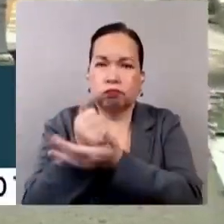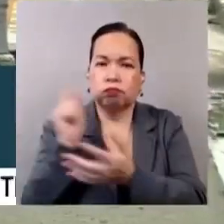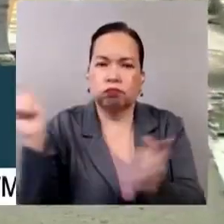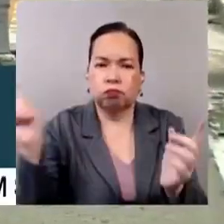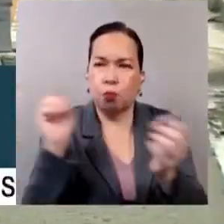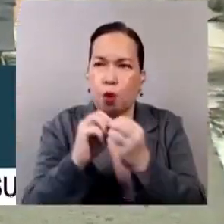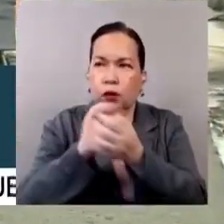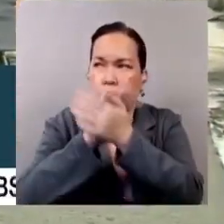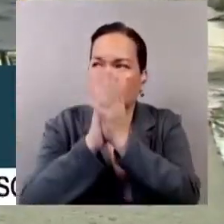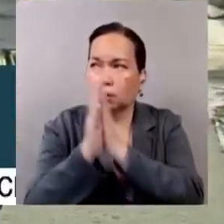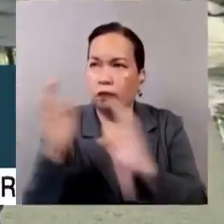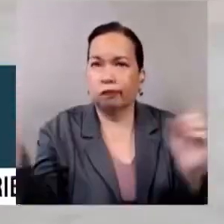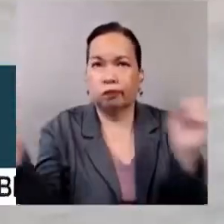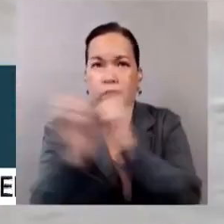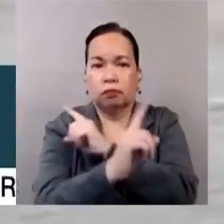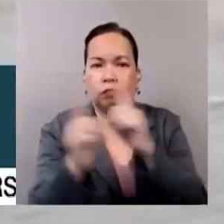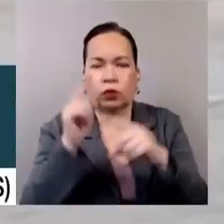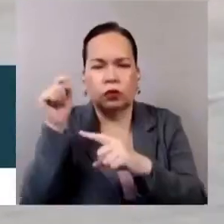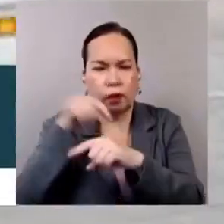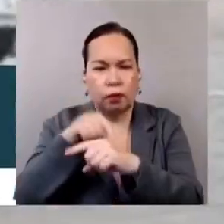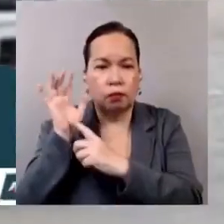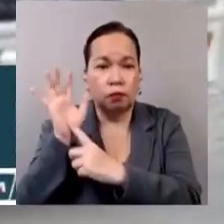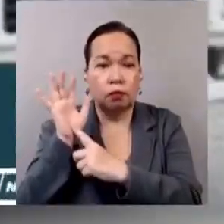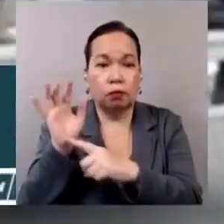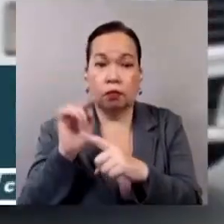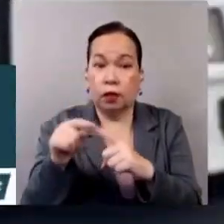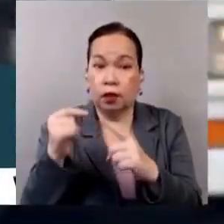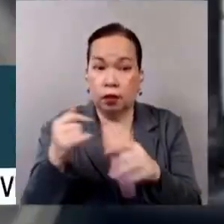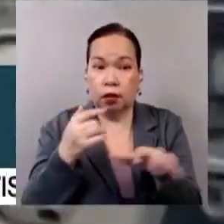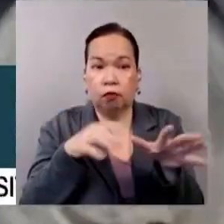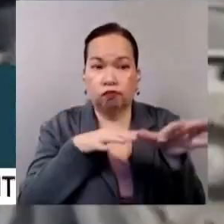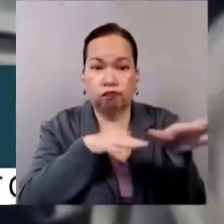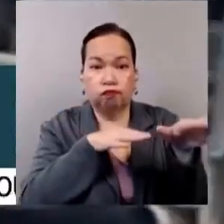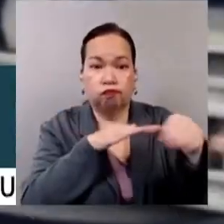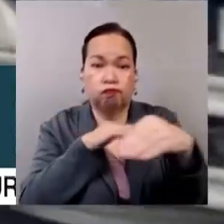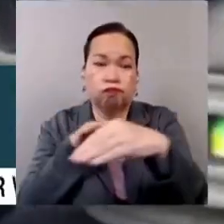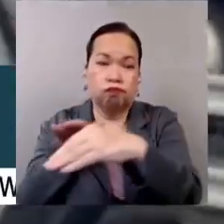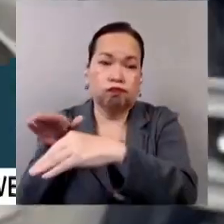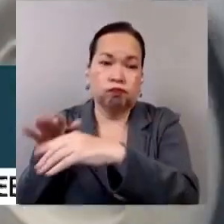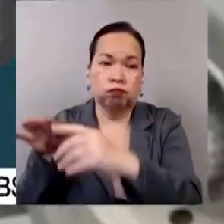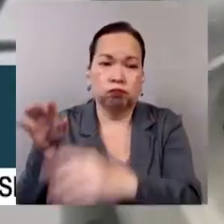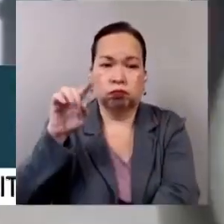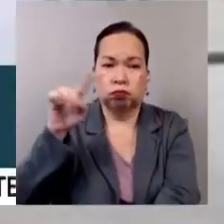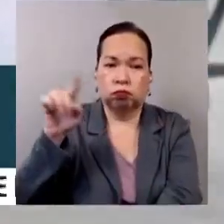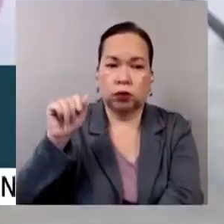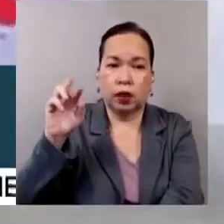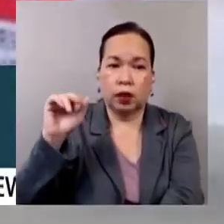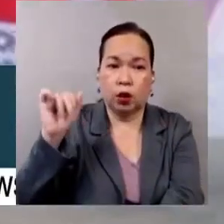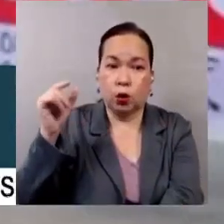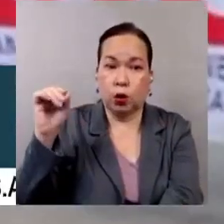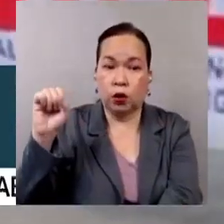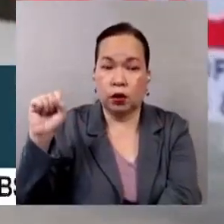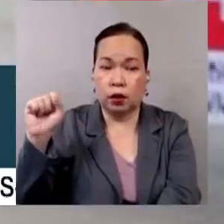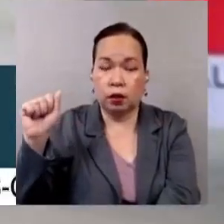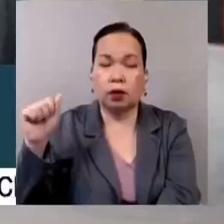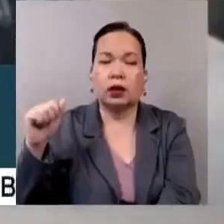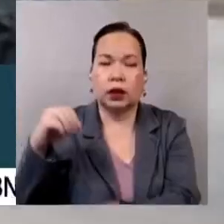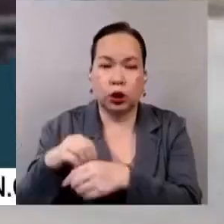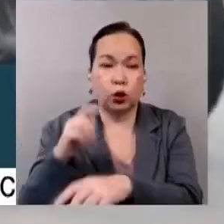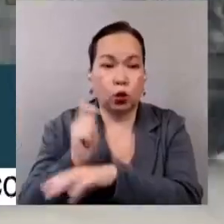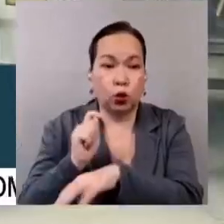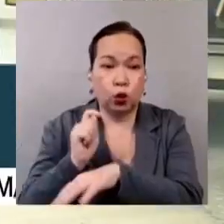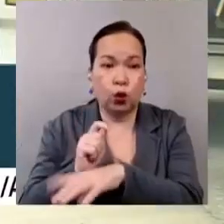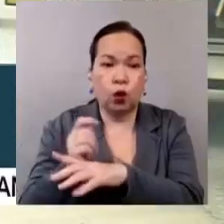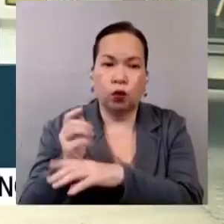order during the protest. Now the convoy is heading to Zaragoza Street in Tondo, Manila, and the caravan will continue until 11